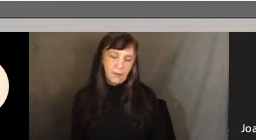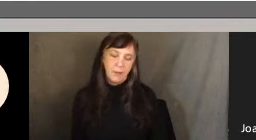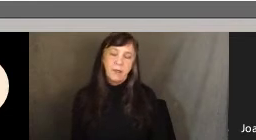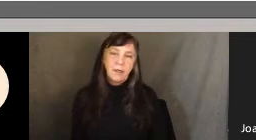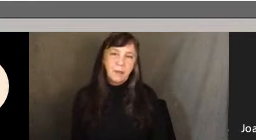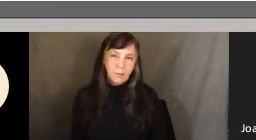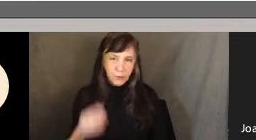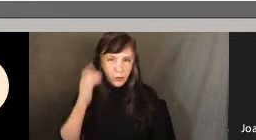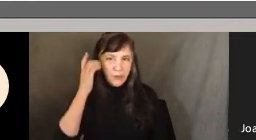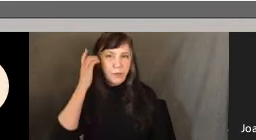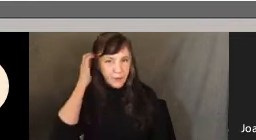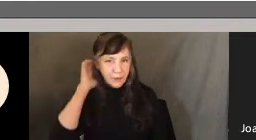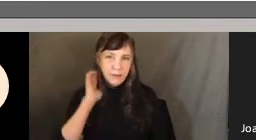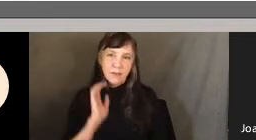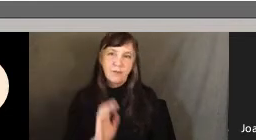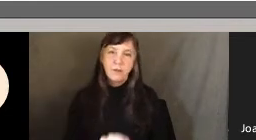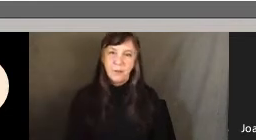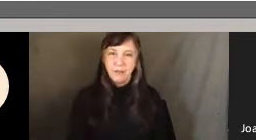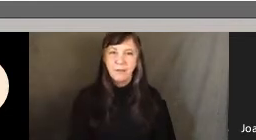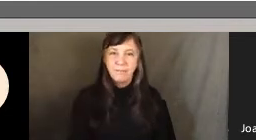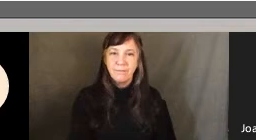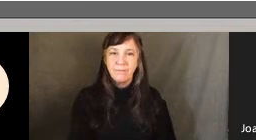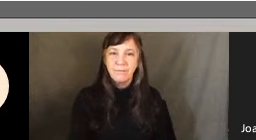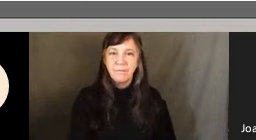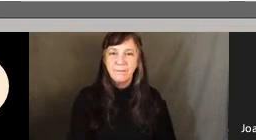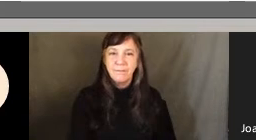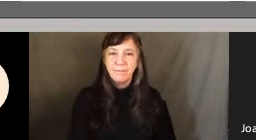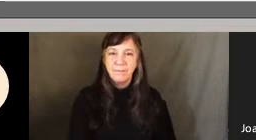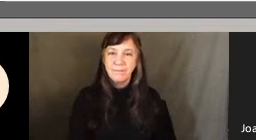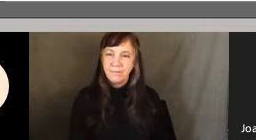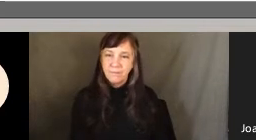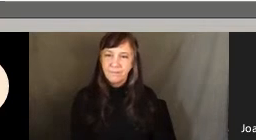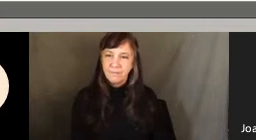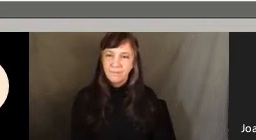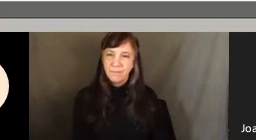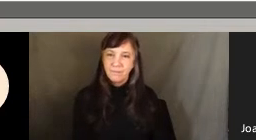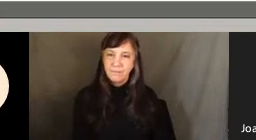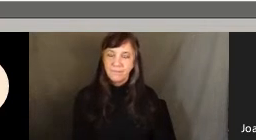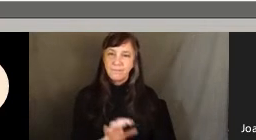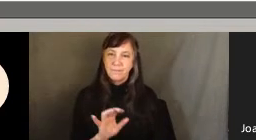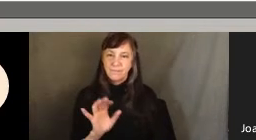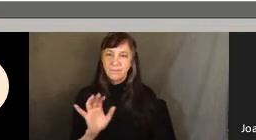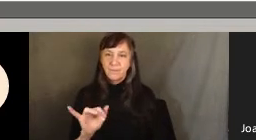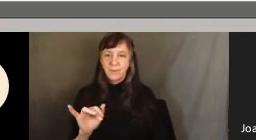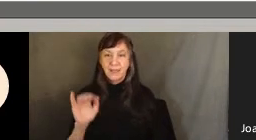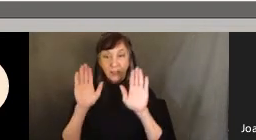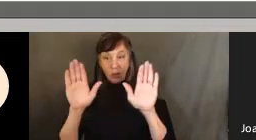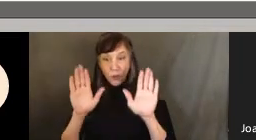of trust rebuild to the deaf community. That's a great